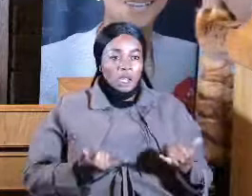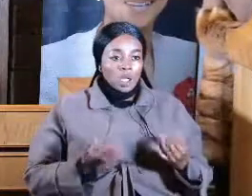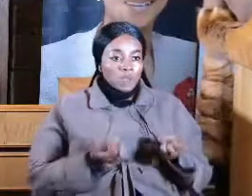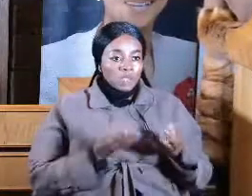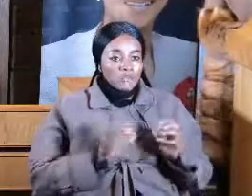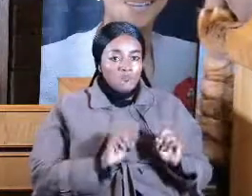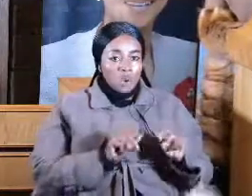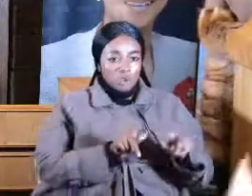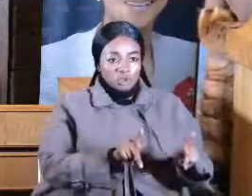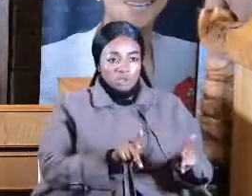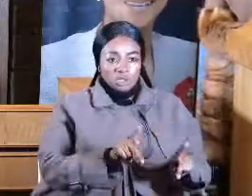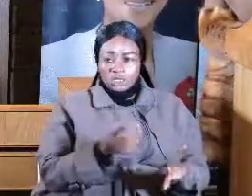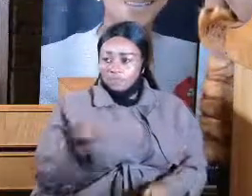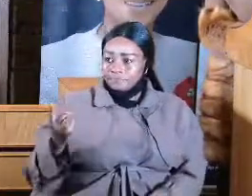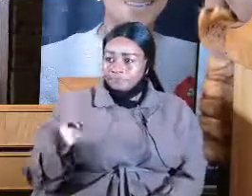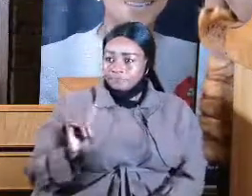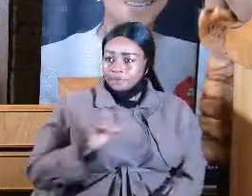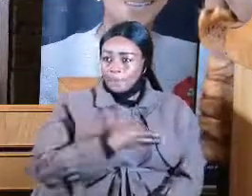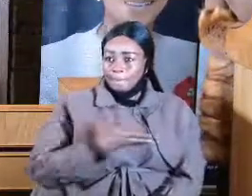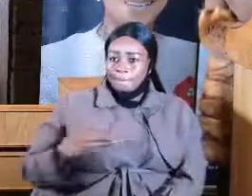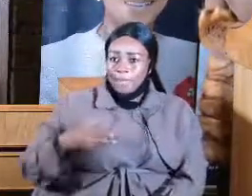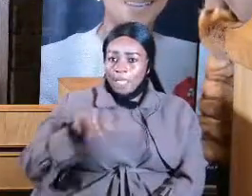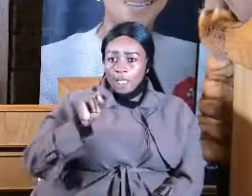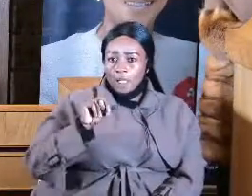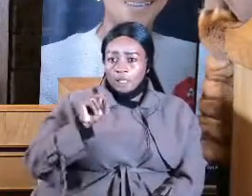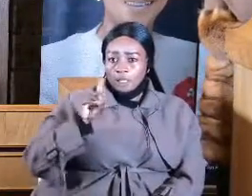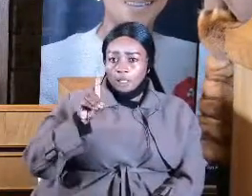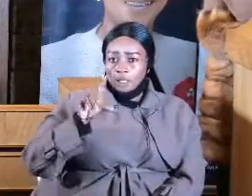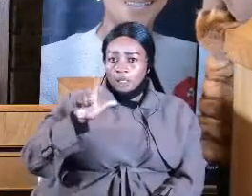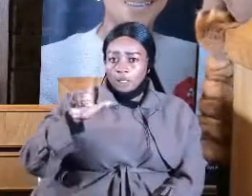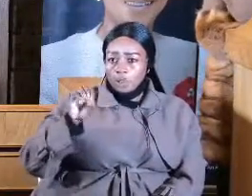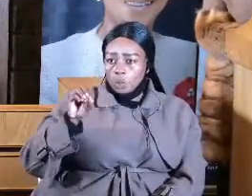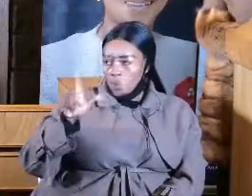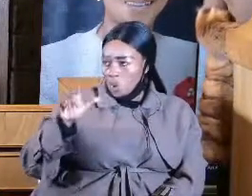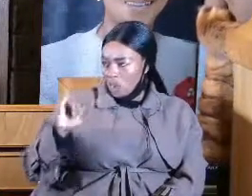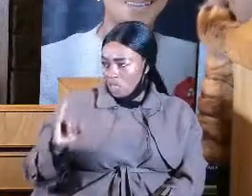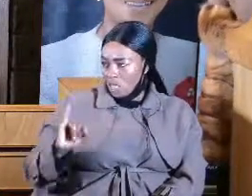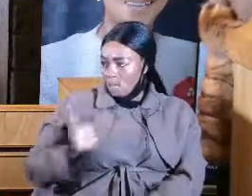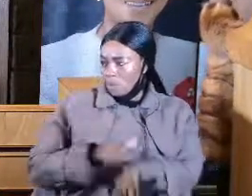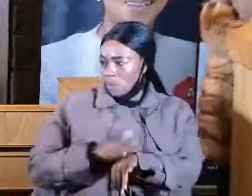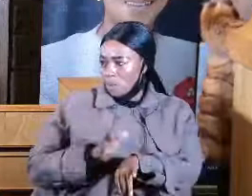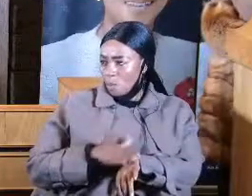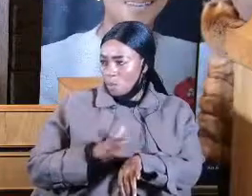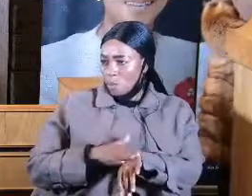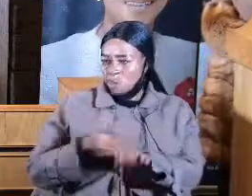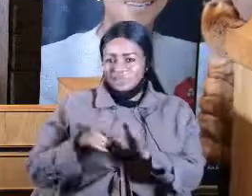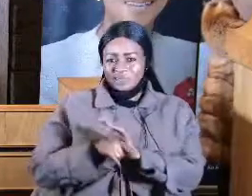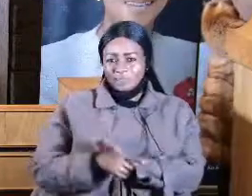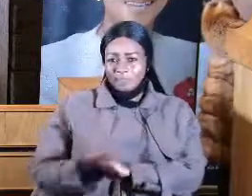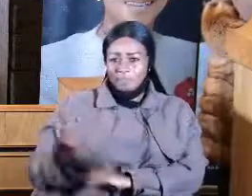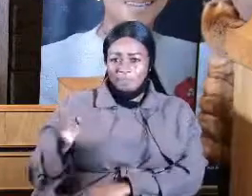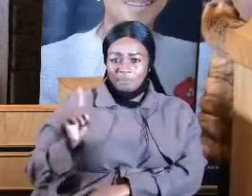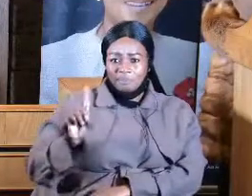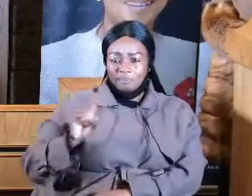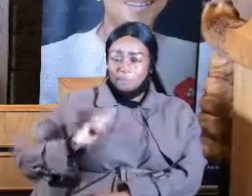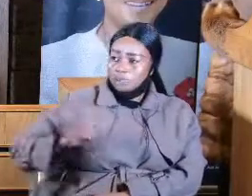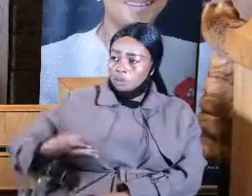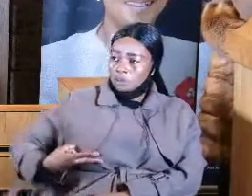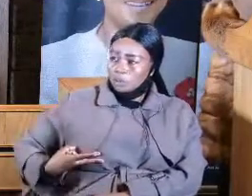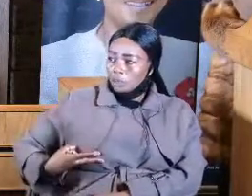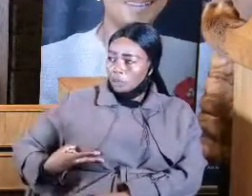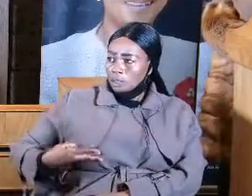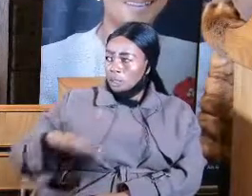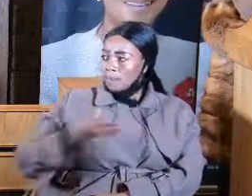Mem Dluli to tell us more about transport sector. I really want to say